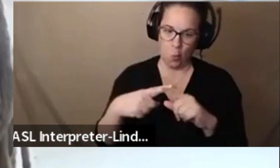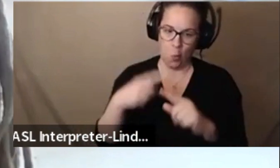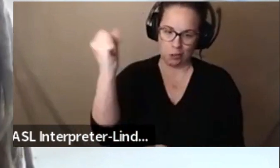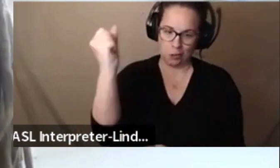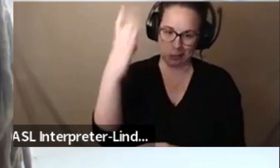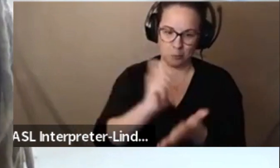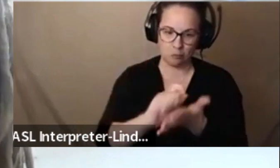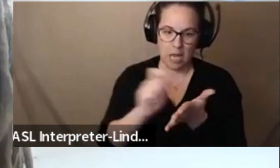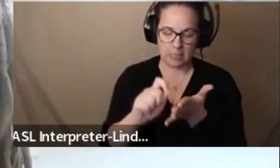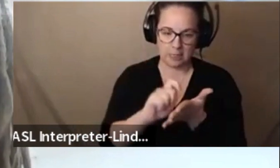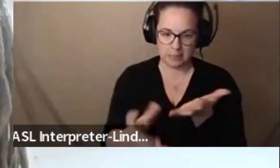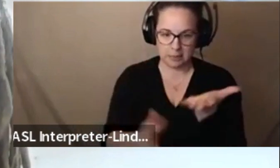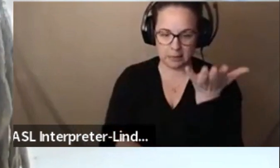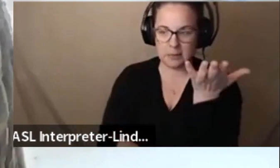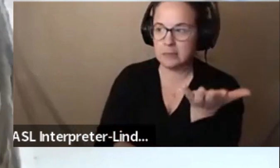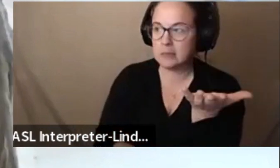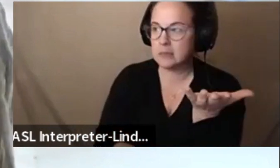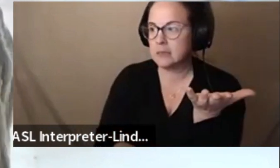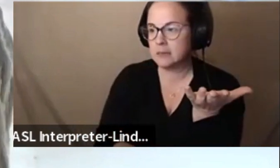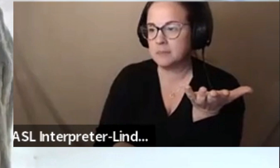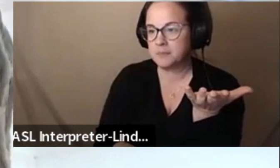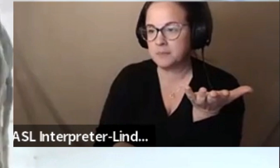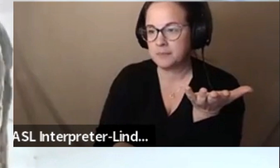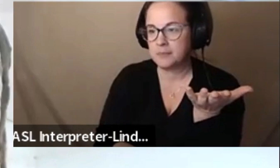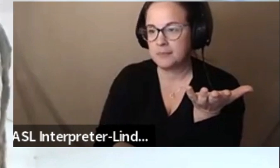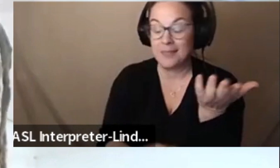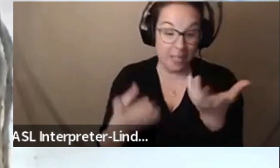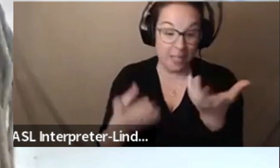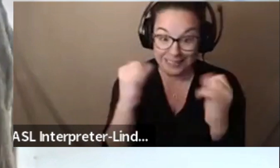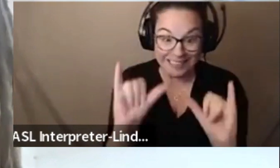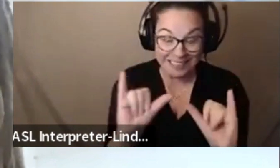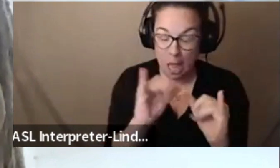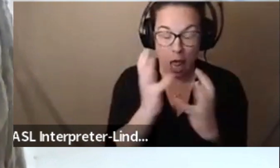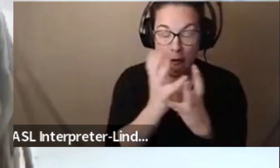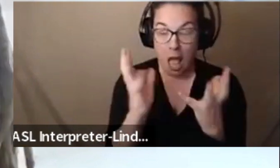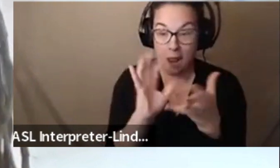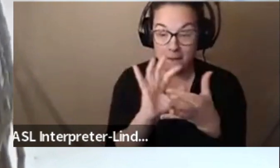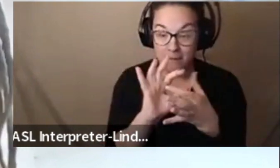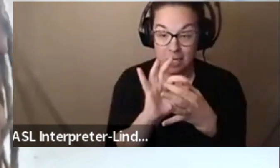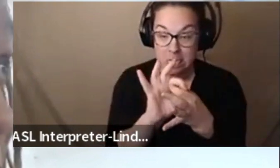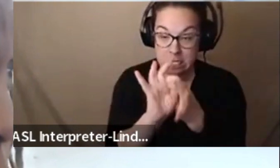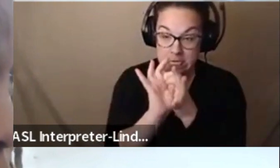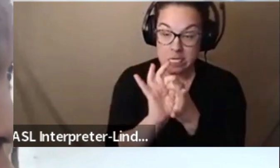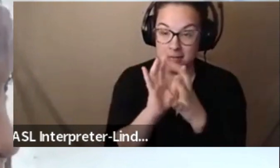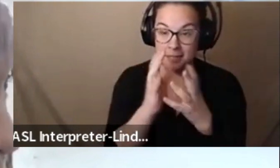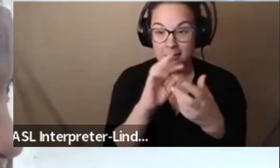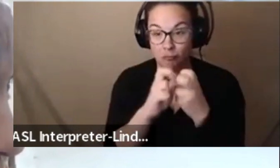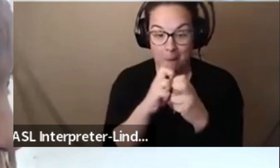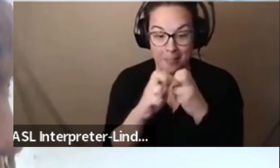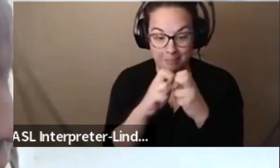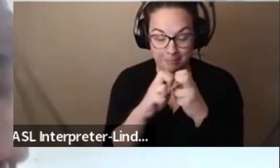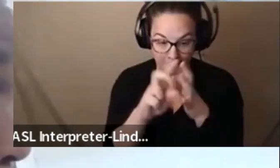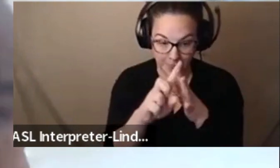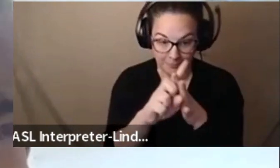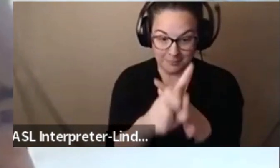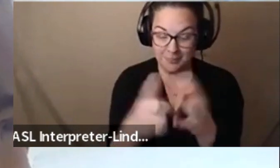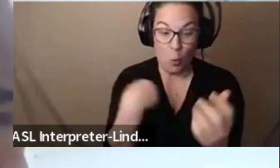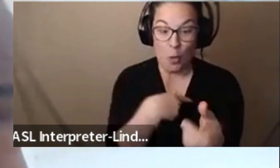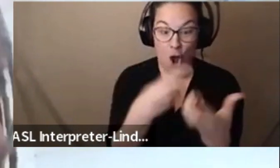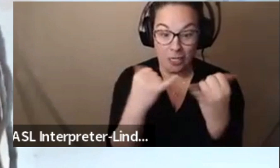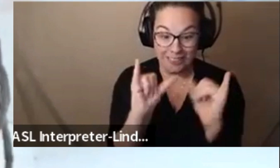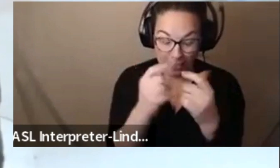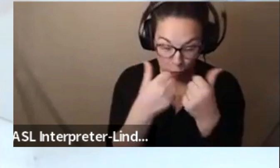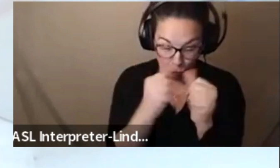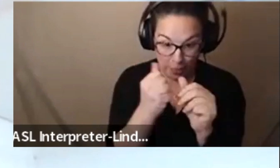was writing these plays. It was really, really happening, and we're still untying a lot of knots that were tied in that